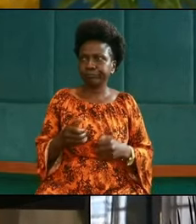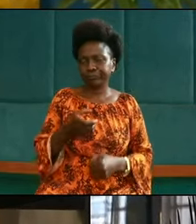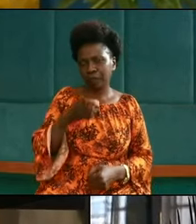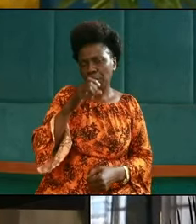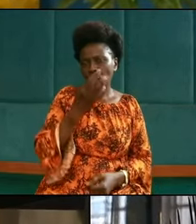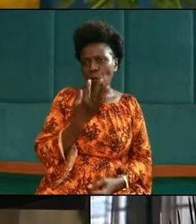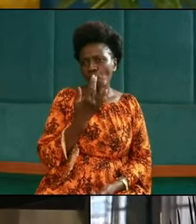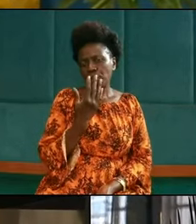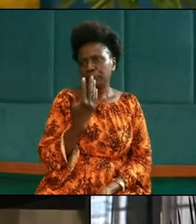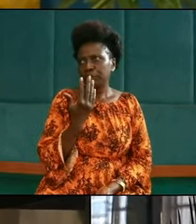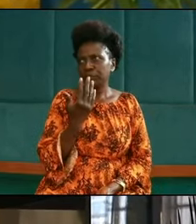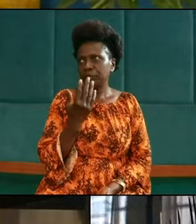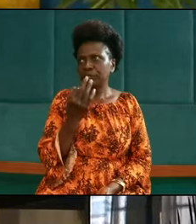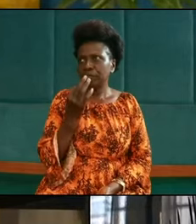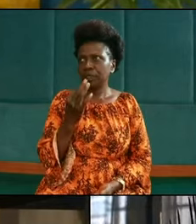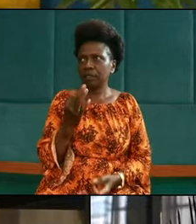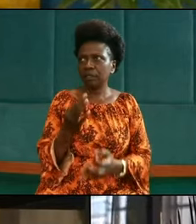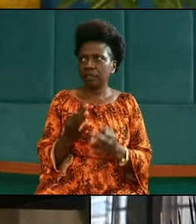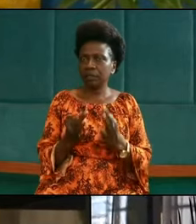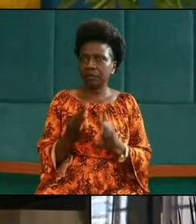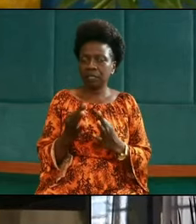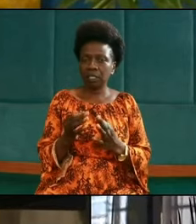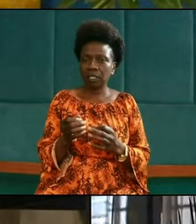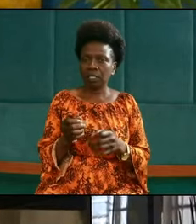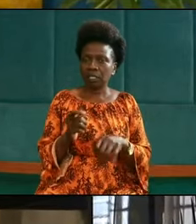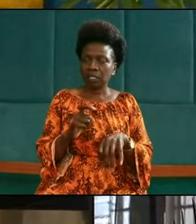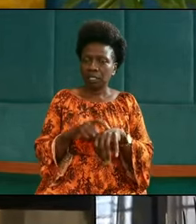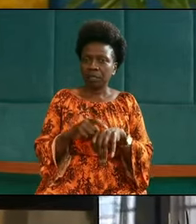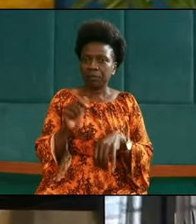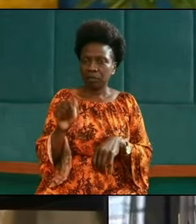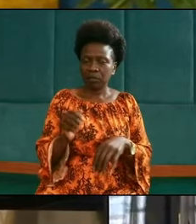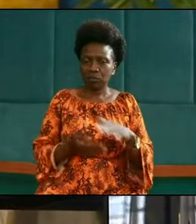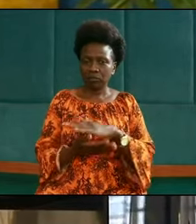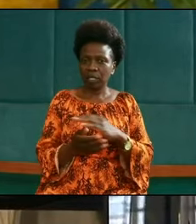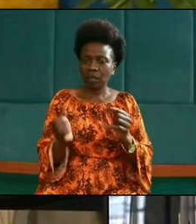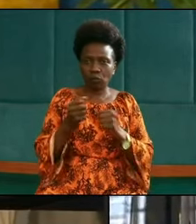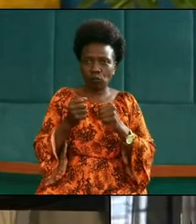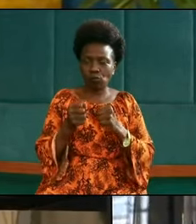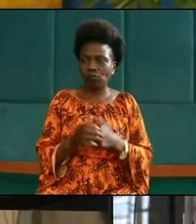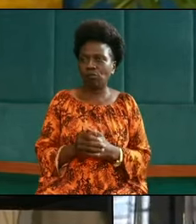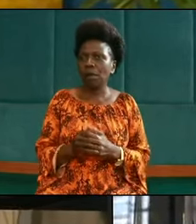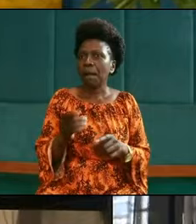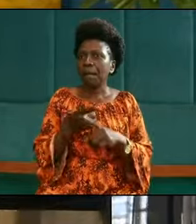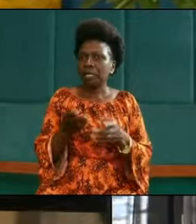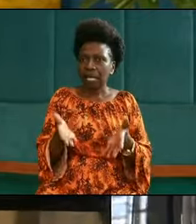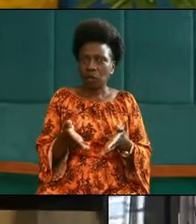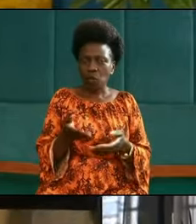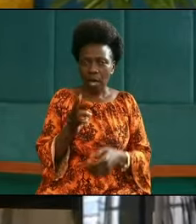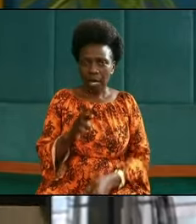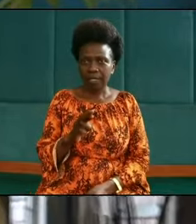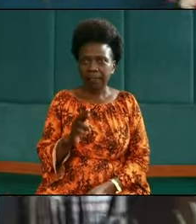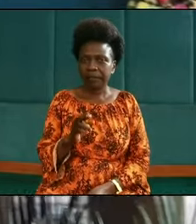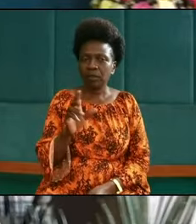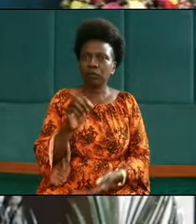warm, given that it is a bit cold this morning. but here you are.